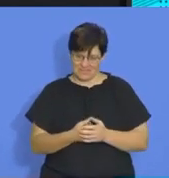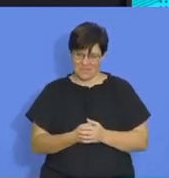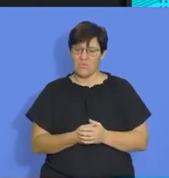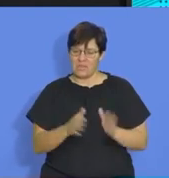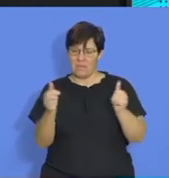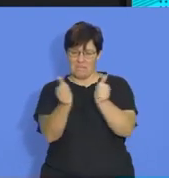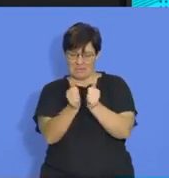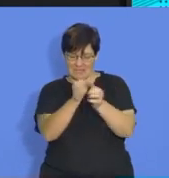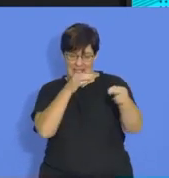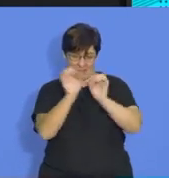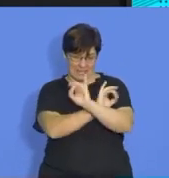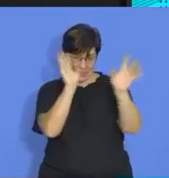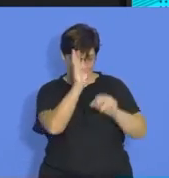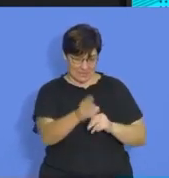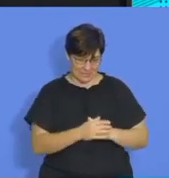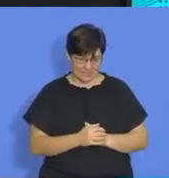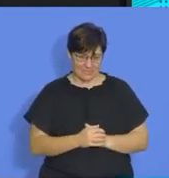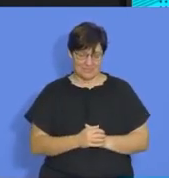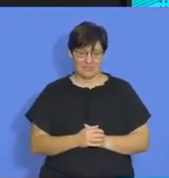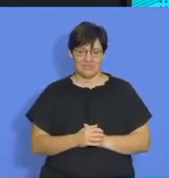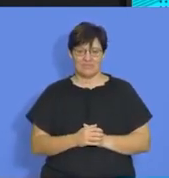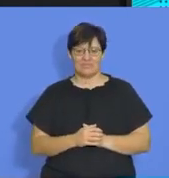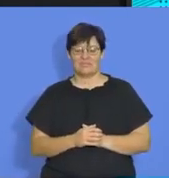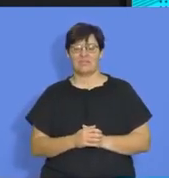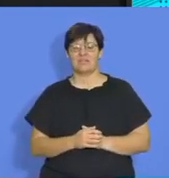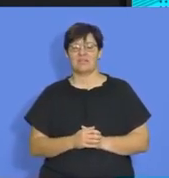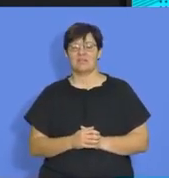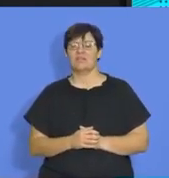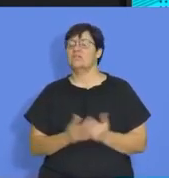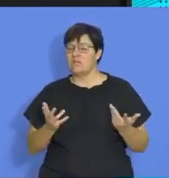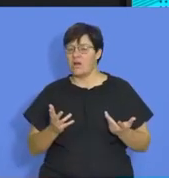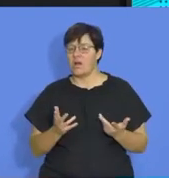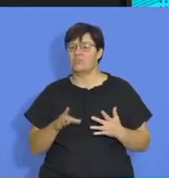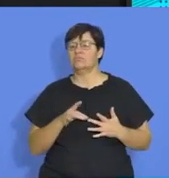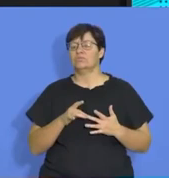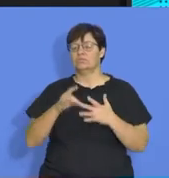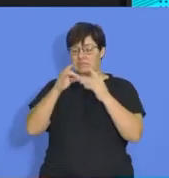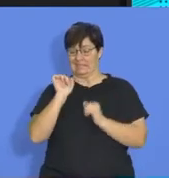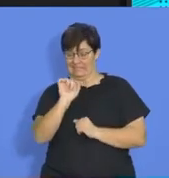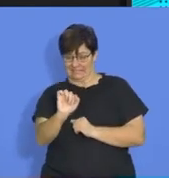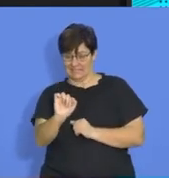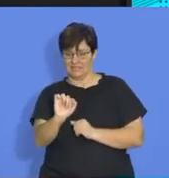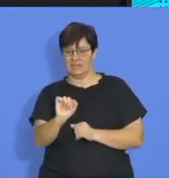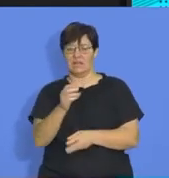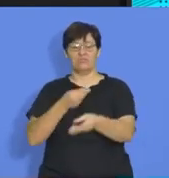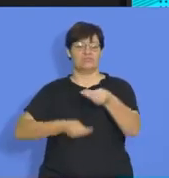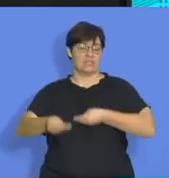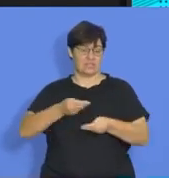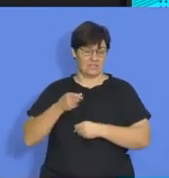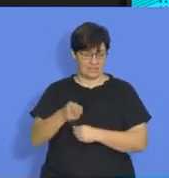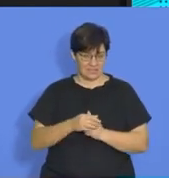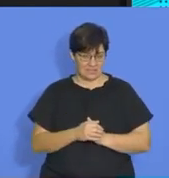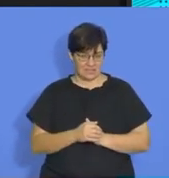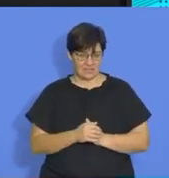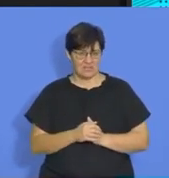with partnerships. Okay, right, so let's carry on with unique transactions. And what we're going to do in